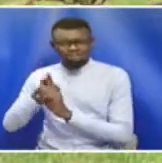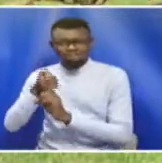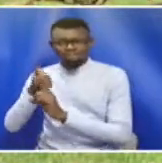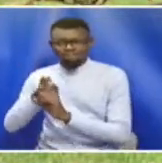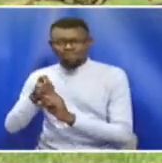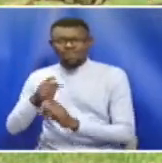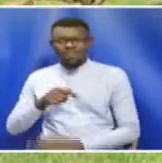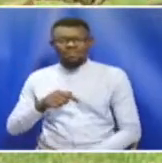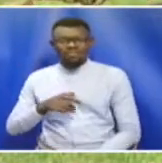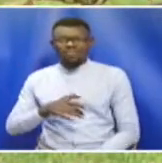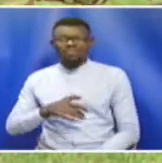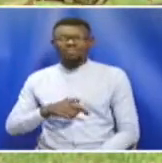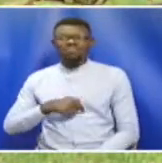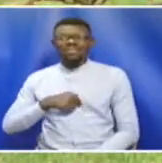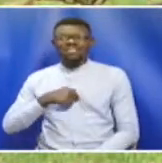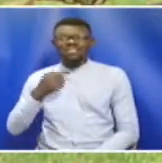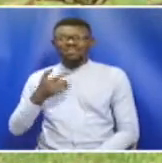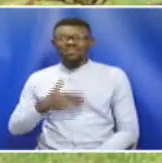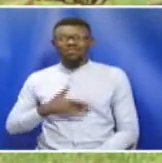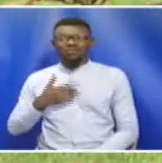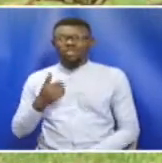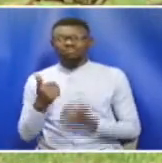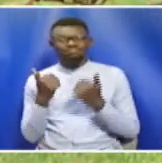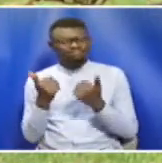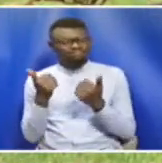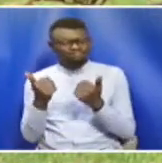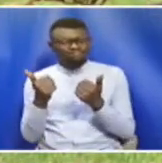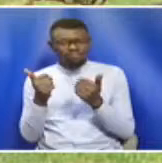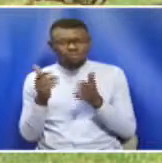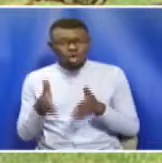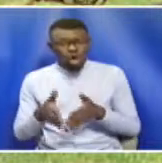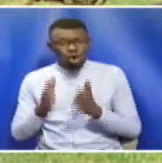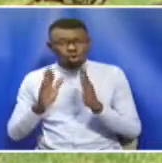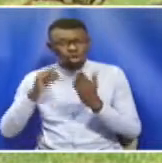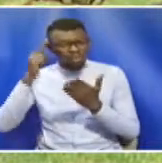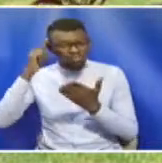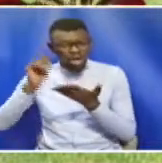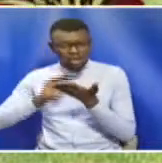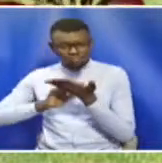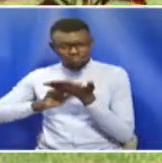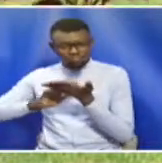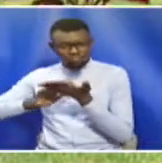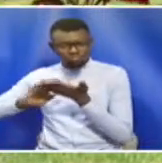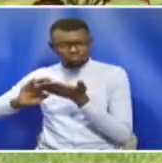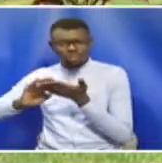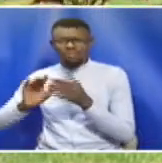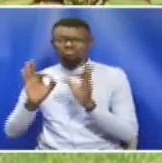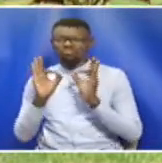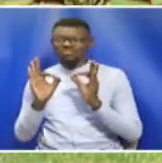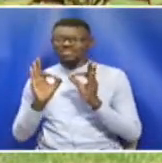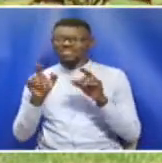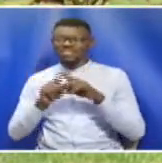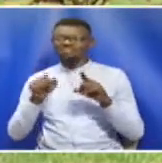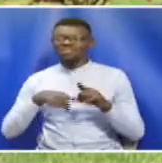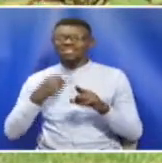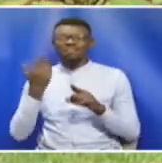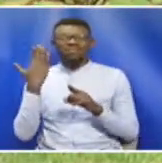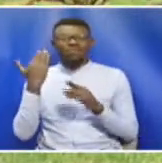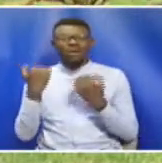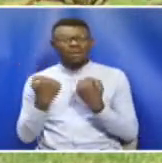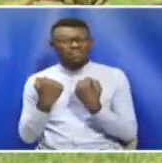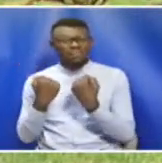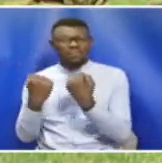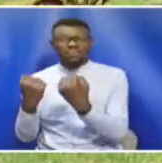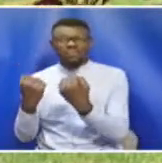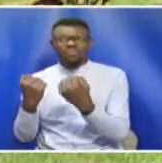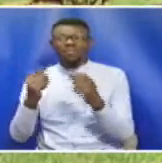see that road was actually tarmacked, and now I even use it myself. And for him to have asked for